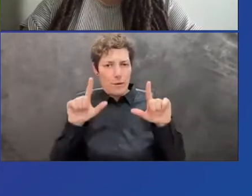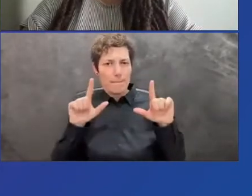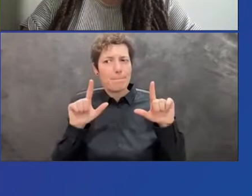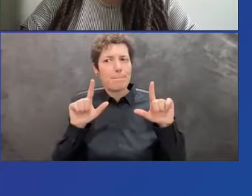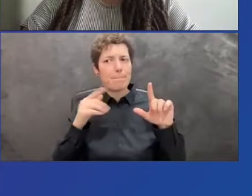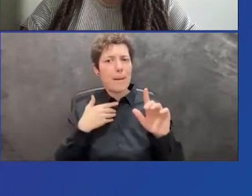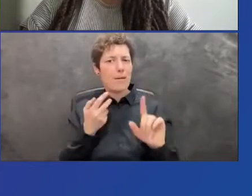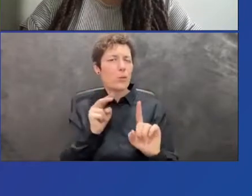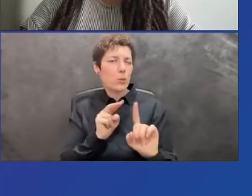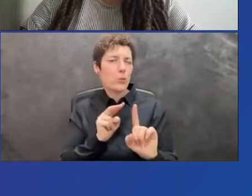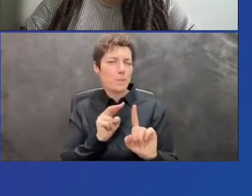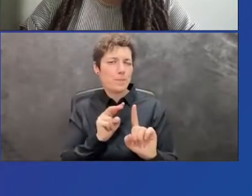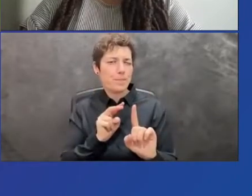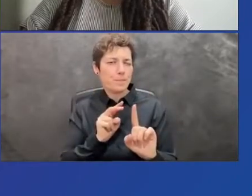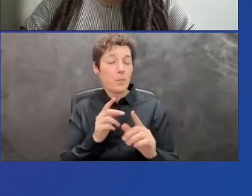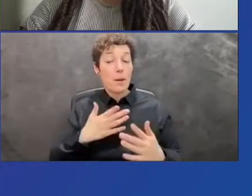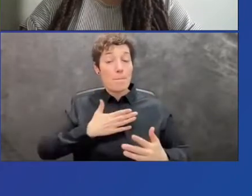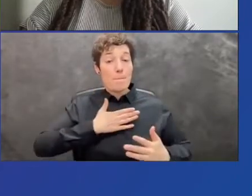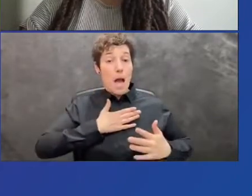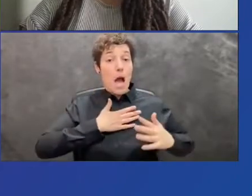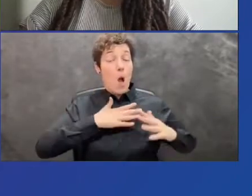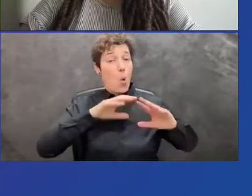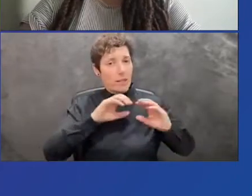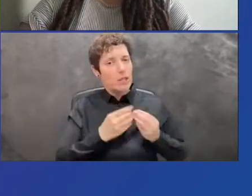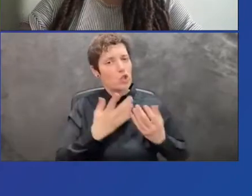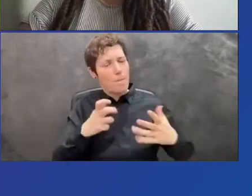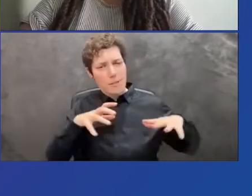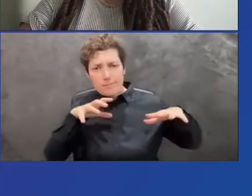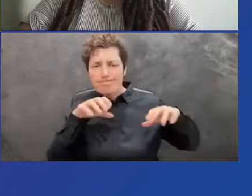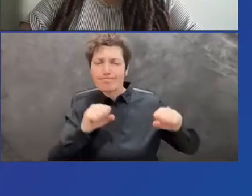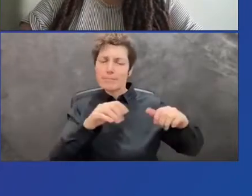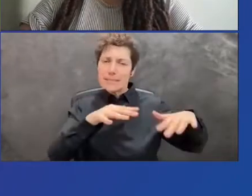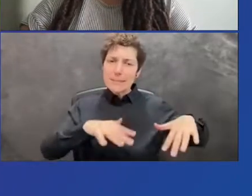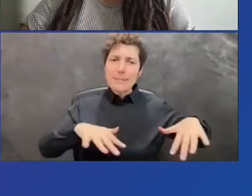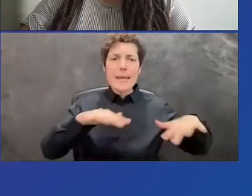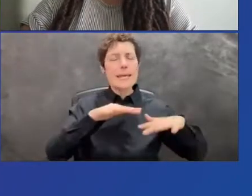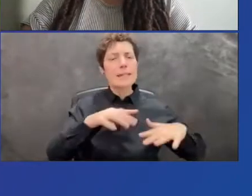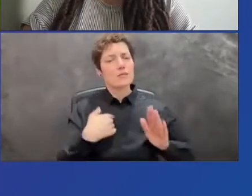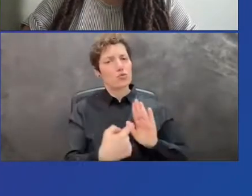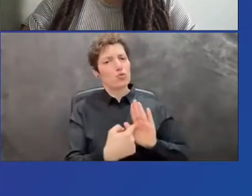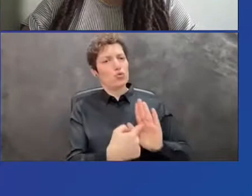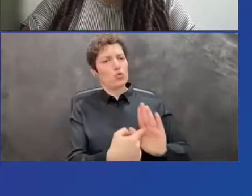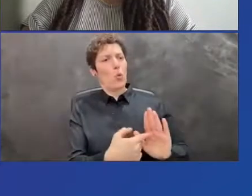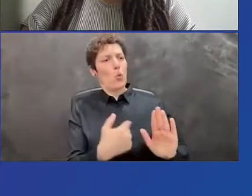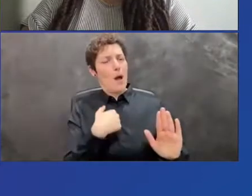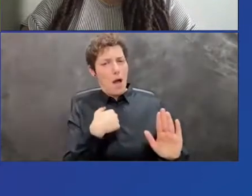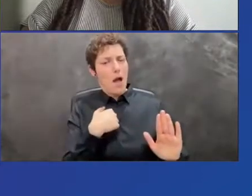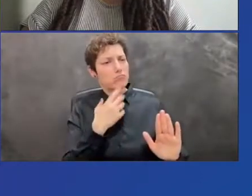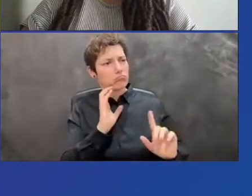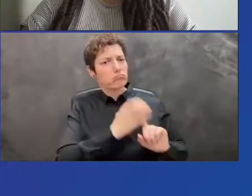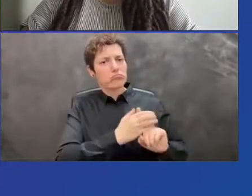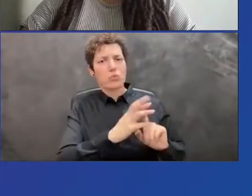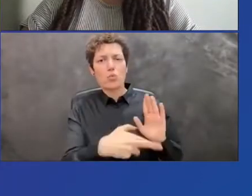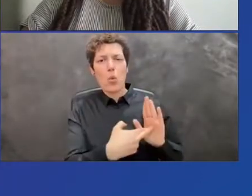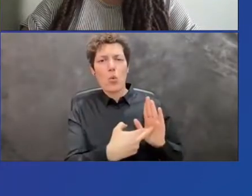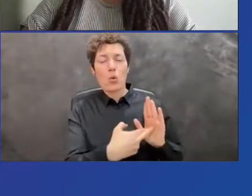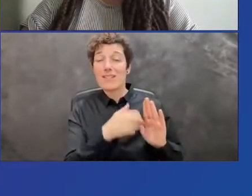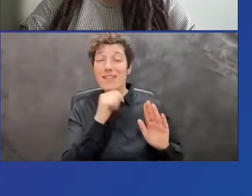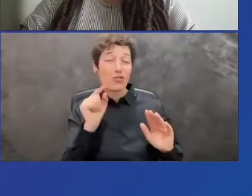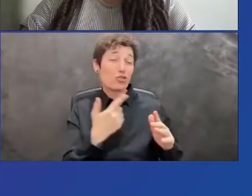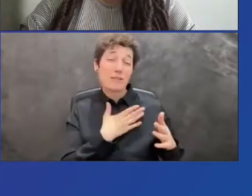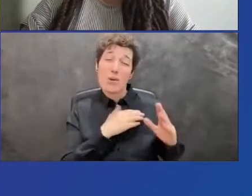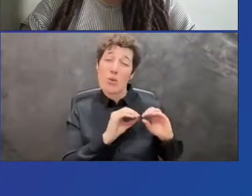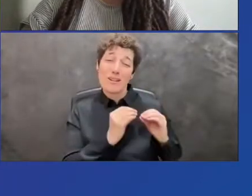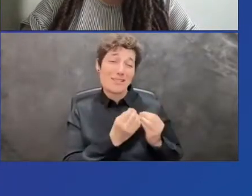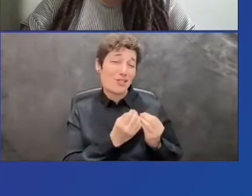space that I need to in my organization, that has to go to the field as well. And you have to hold that space